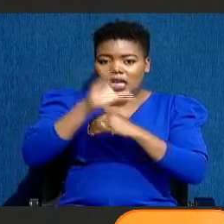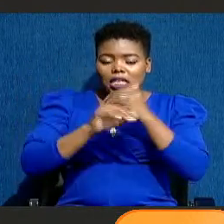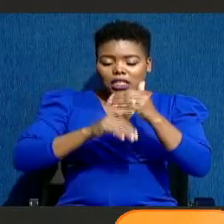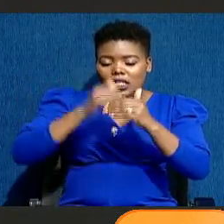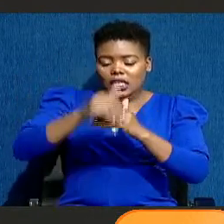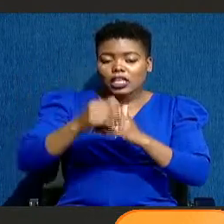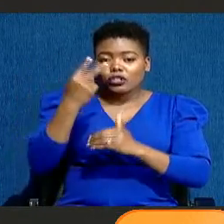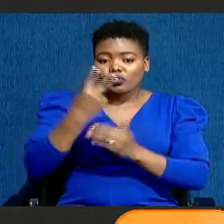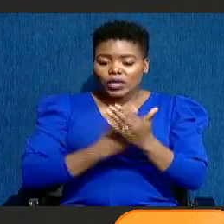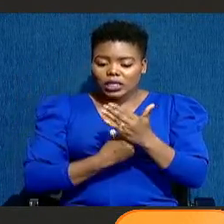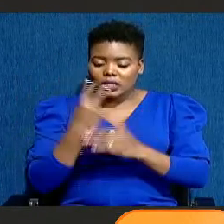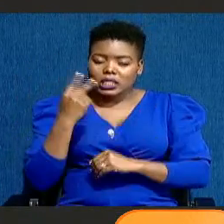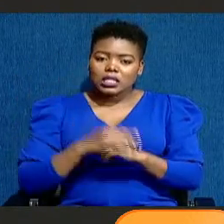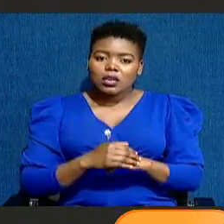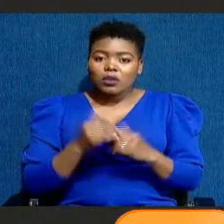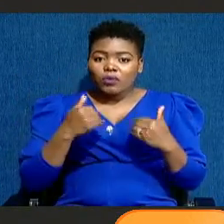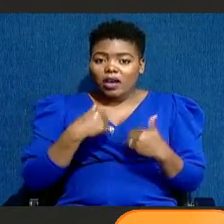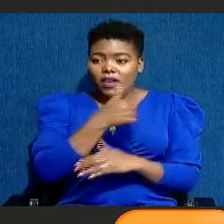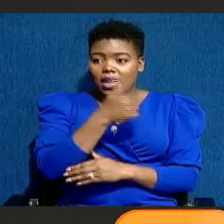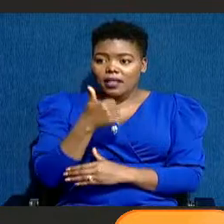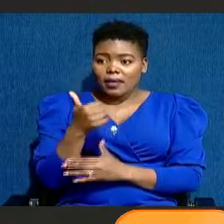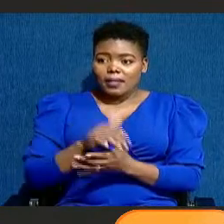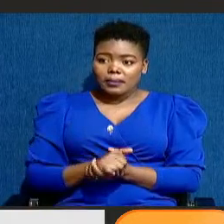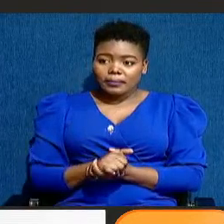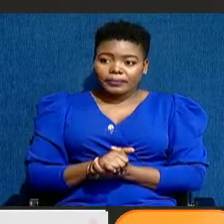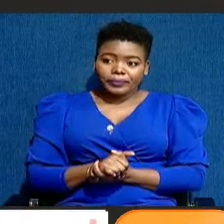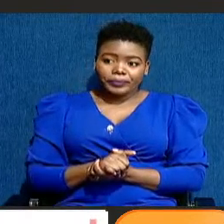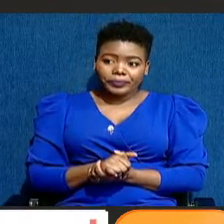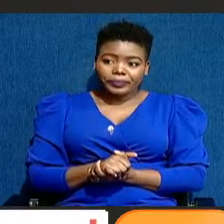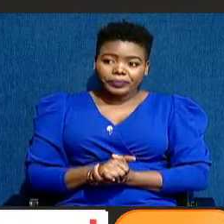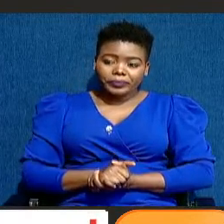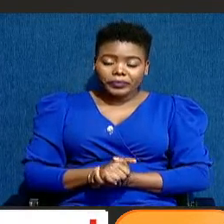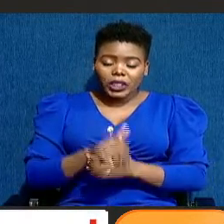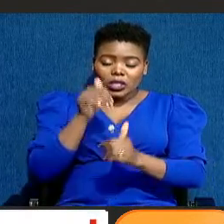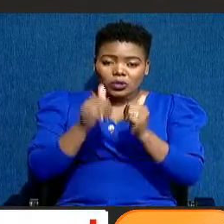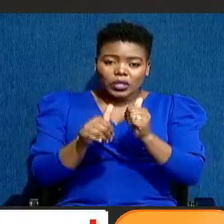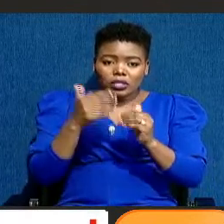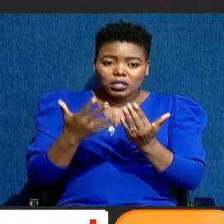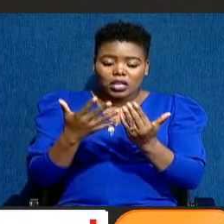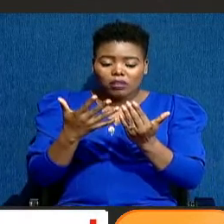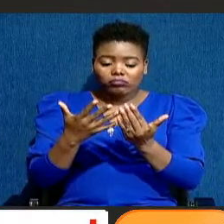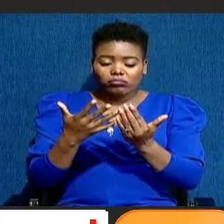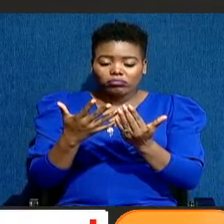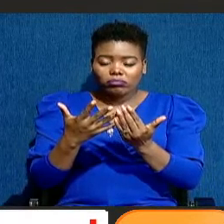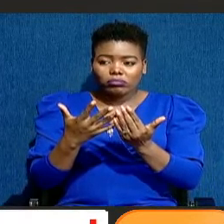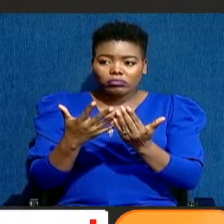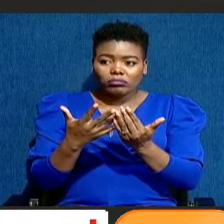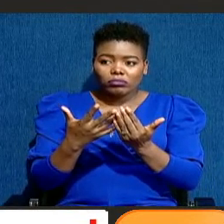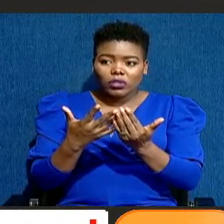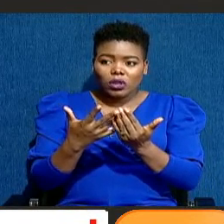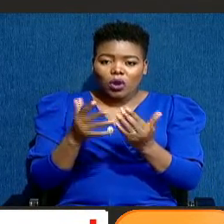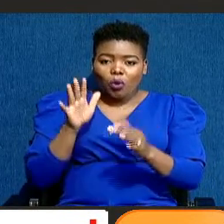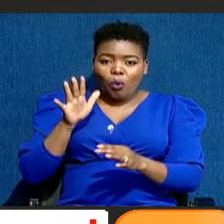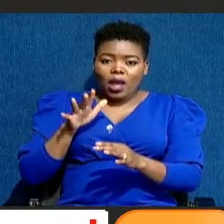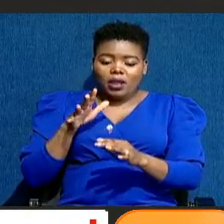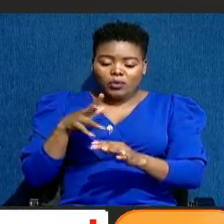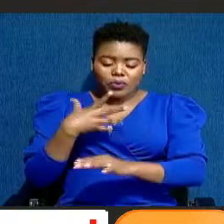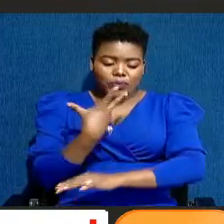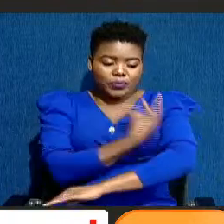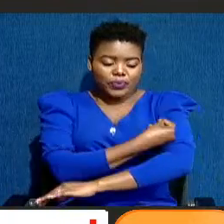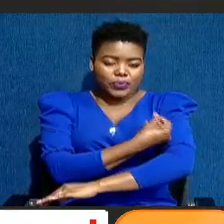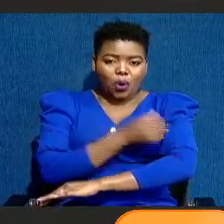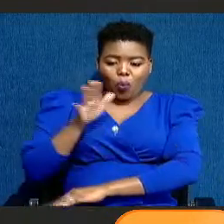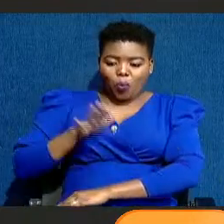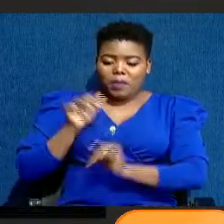We also have another one called the dapivirine ring, which is a vaginal ring that women can use